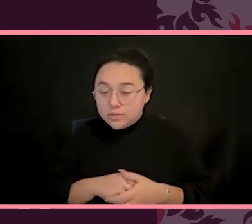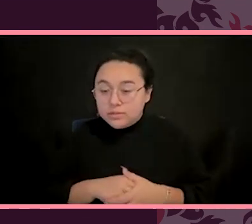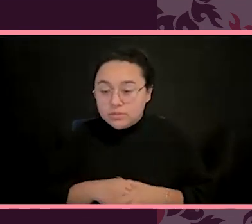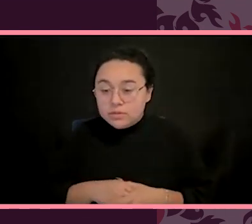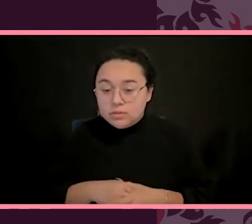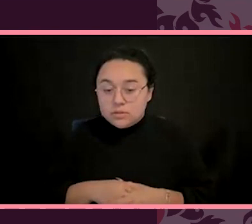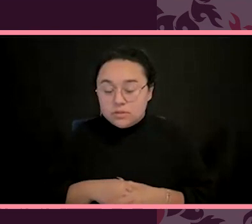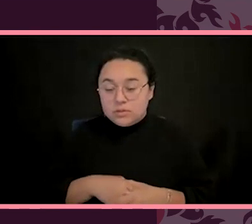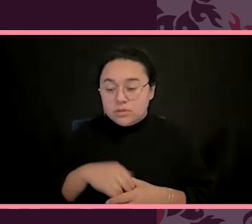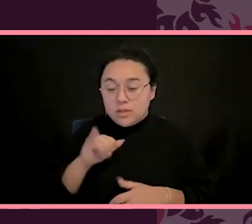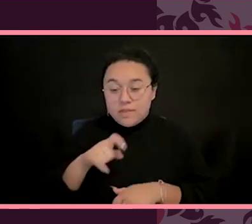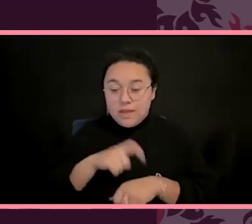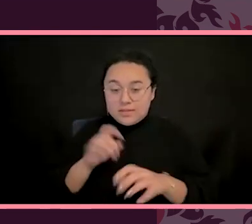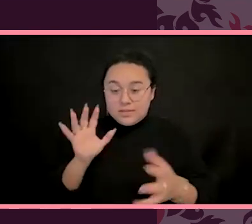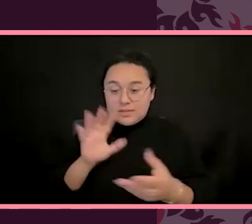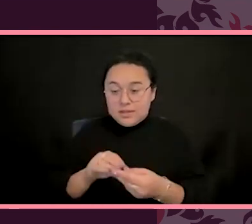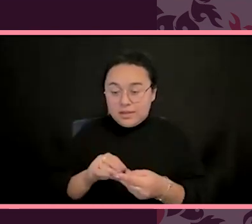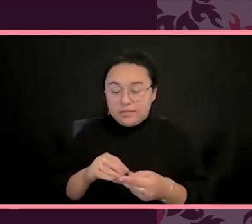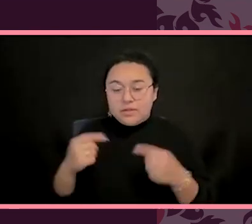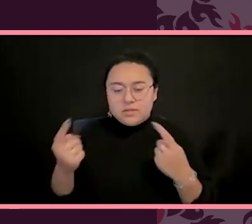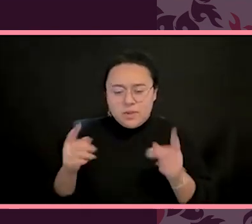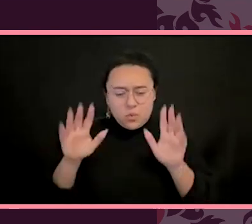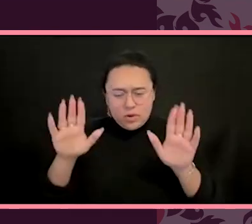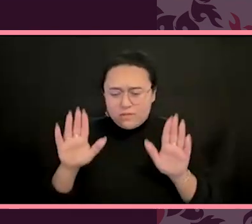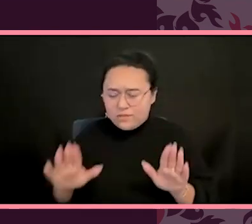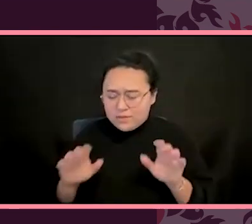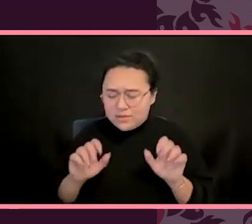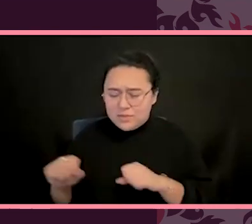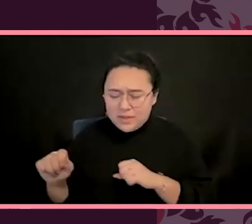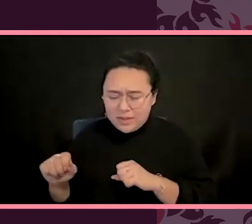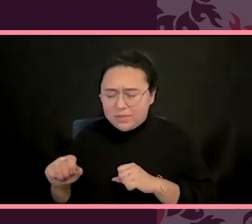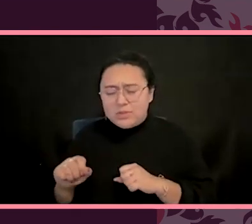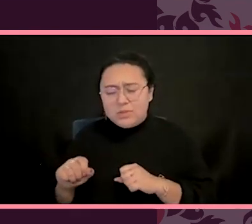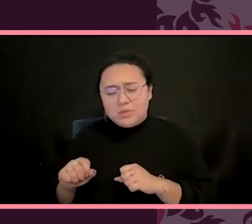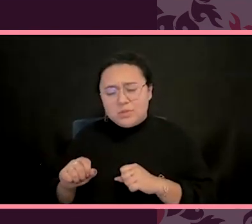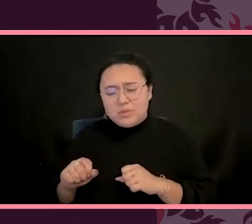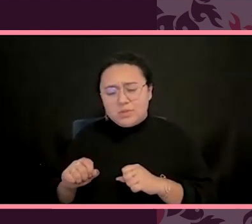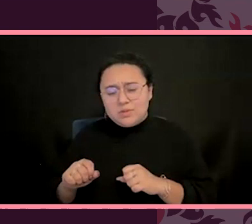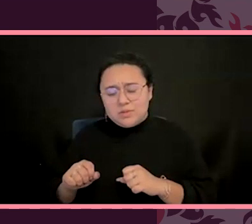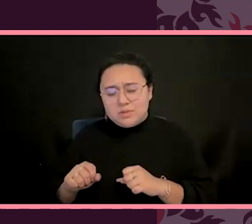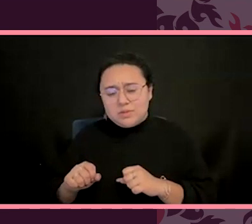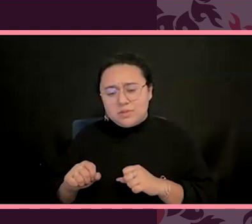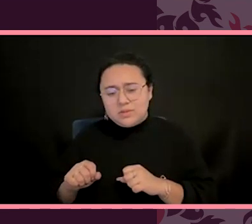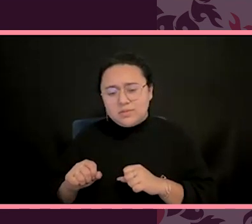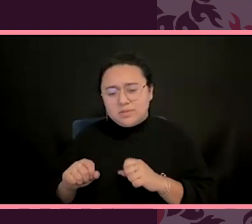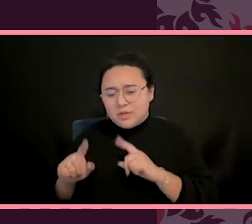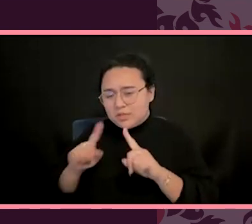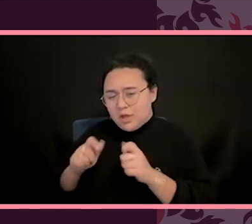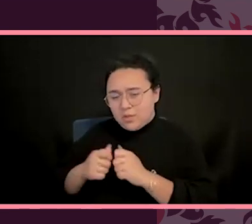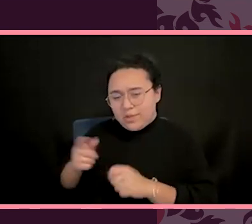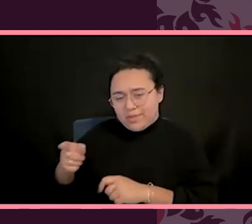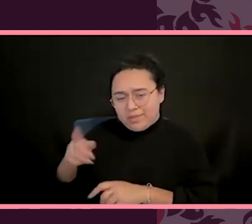in which time it has been wonderful being able to talk to Toren about